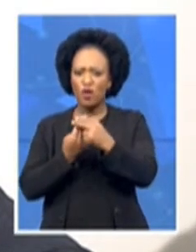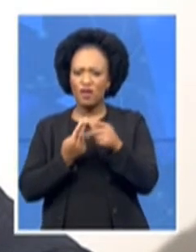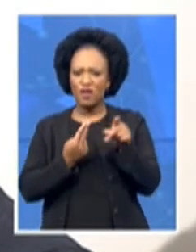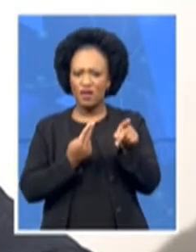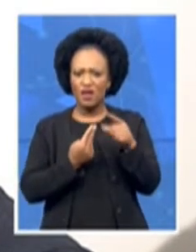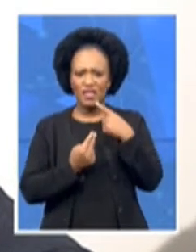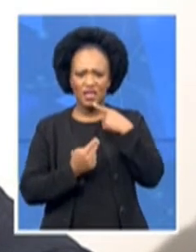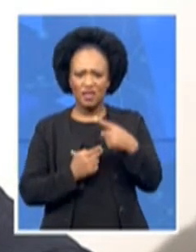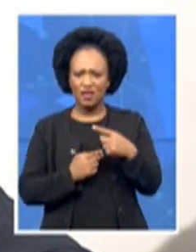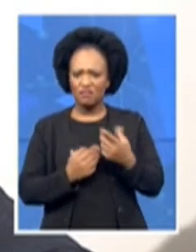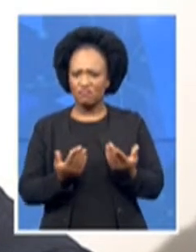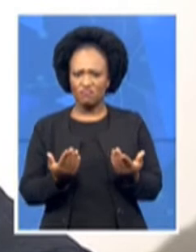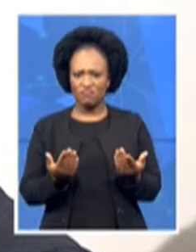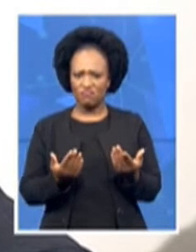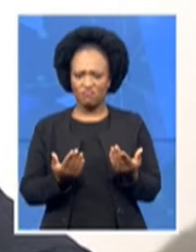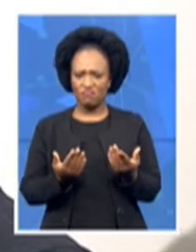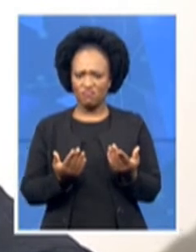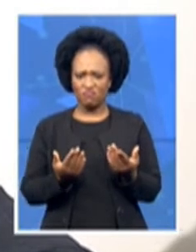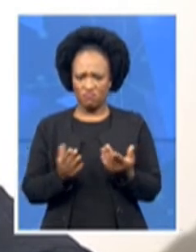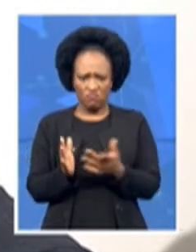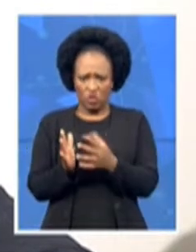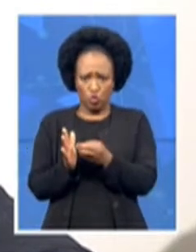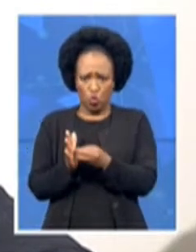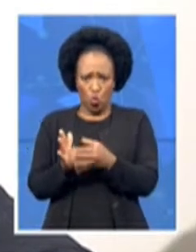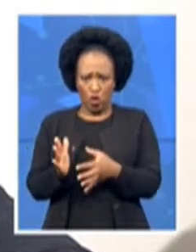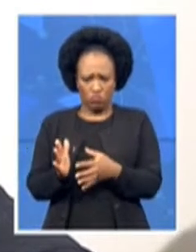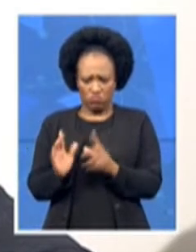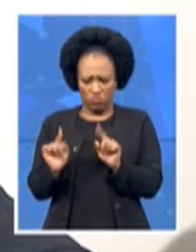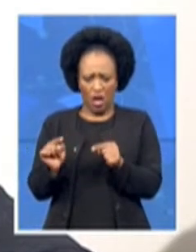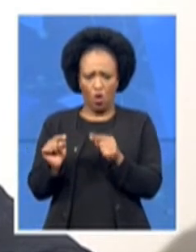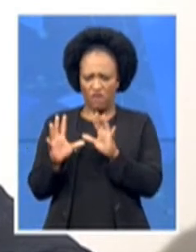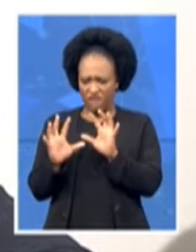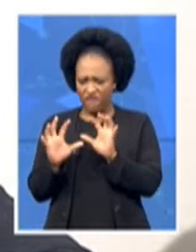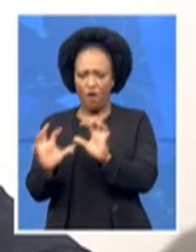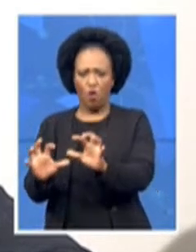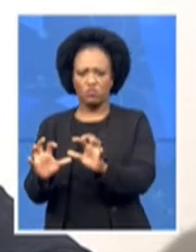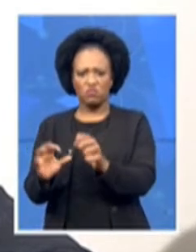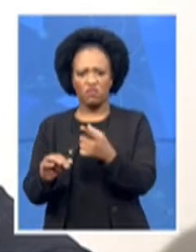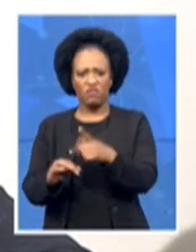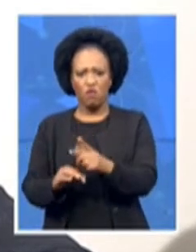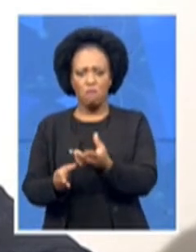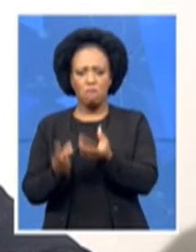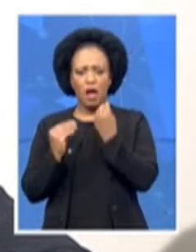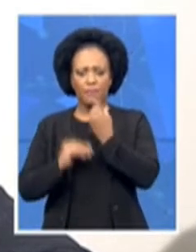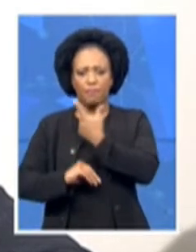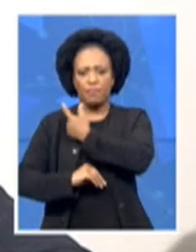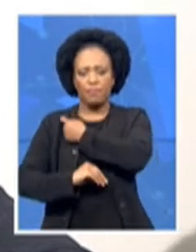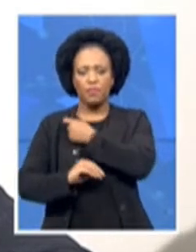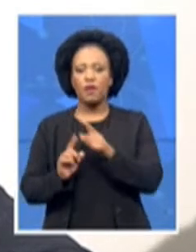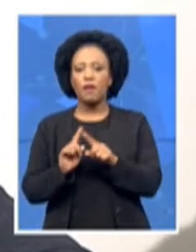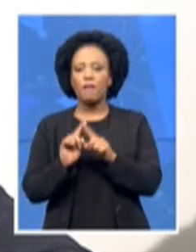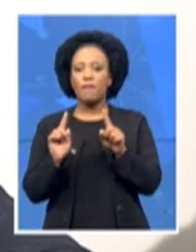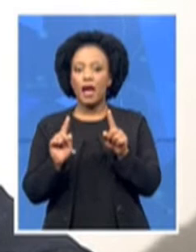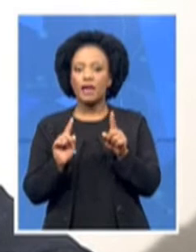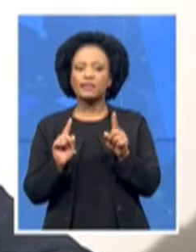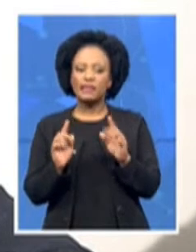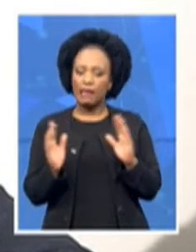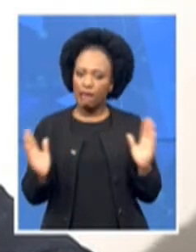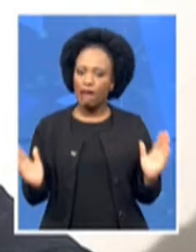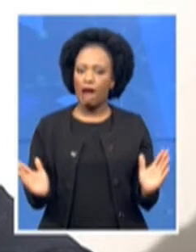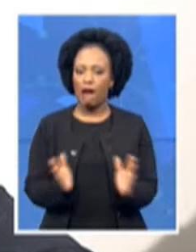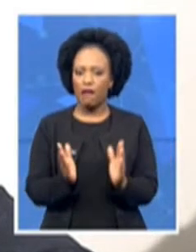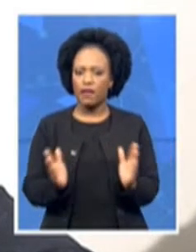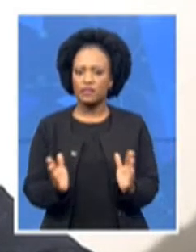students shouldn't be compelled to take vaccination, however they're supposed to be encouraged. How far are we now in terms of addressing